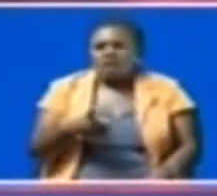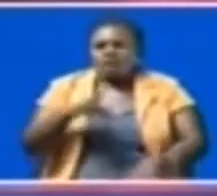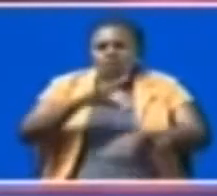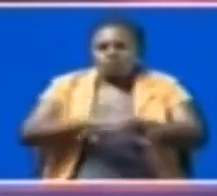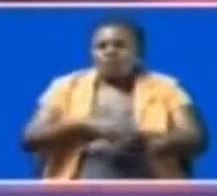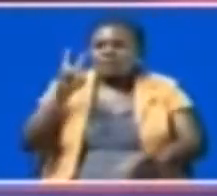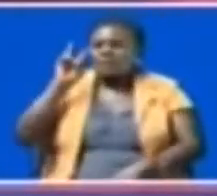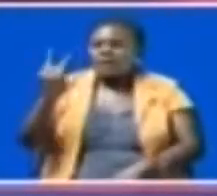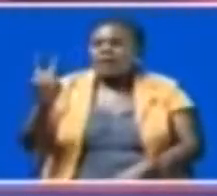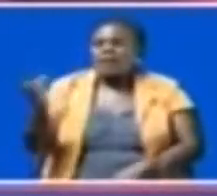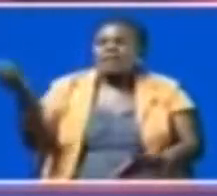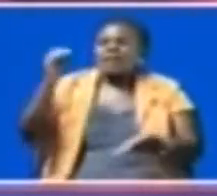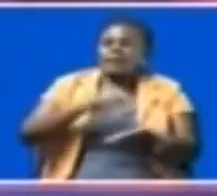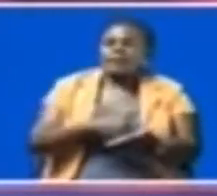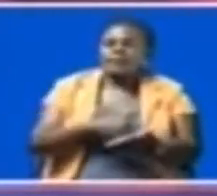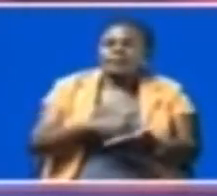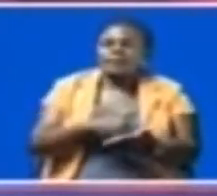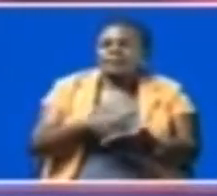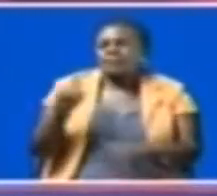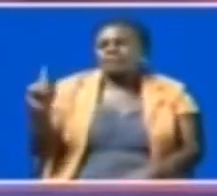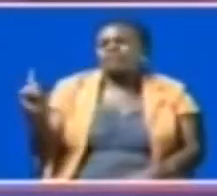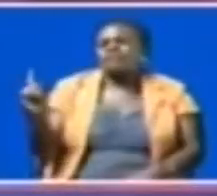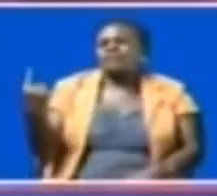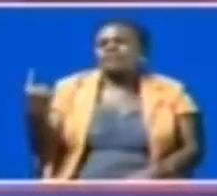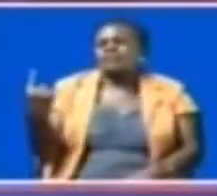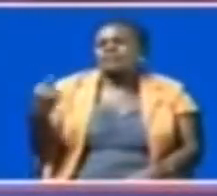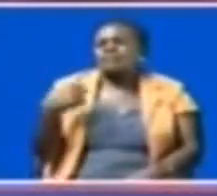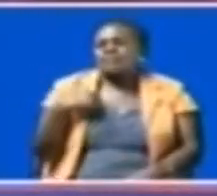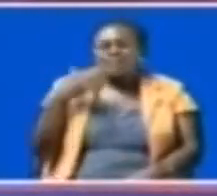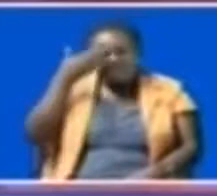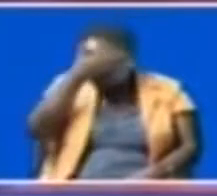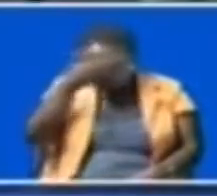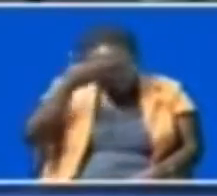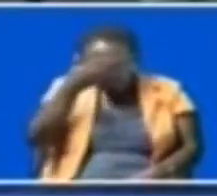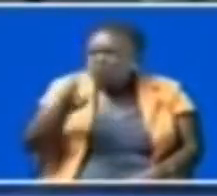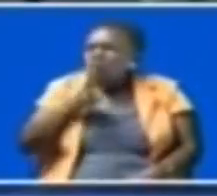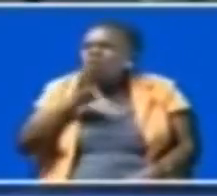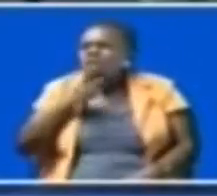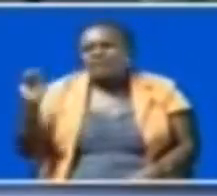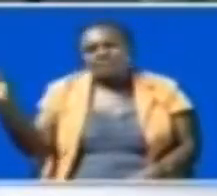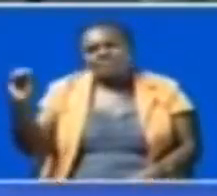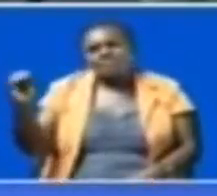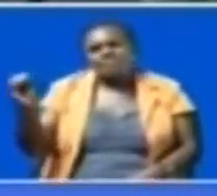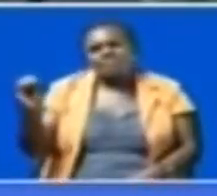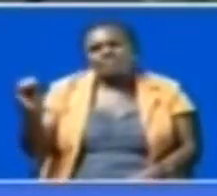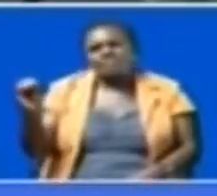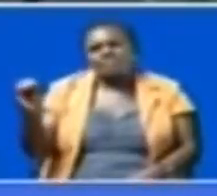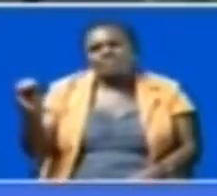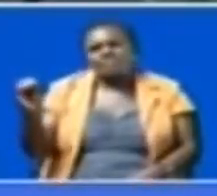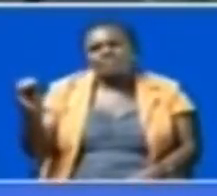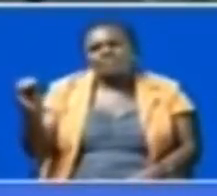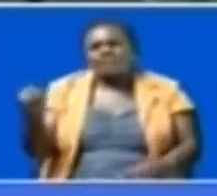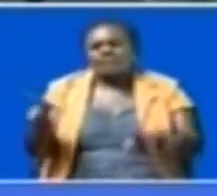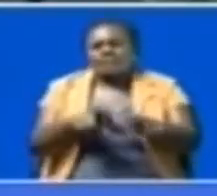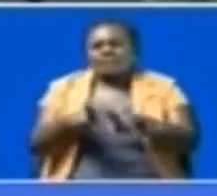her vision back. First of all, I was not supposed to get in contact with water in the eye. I